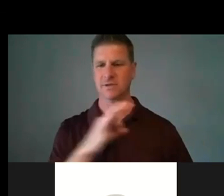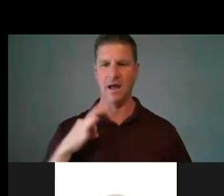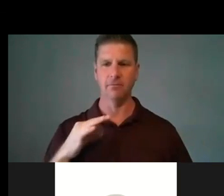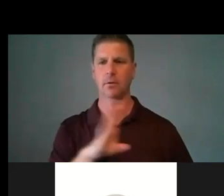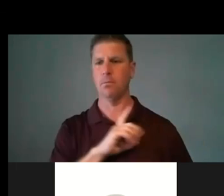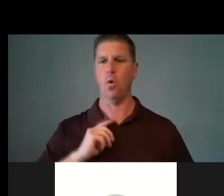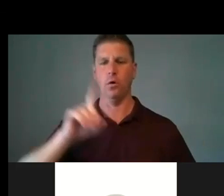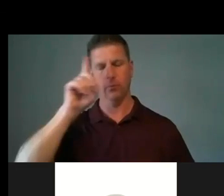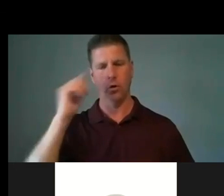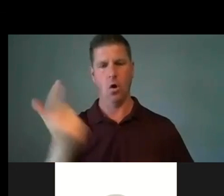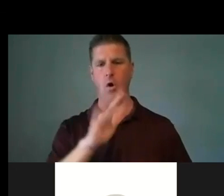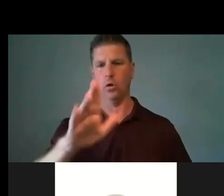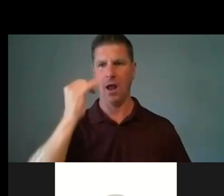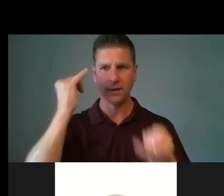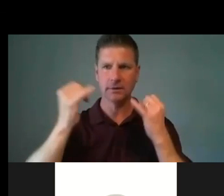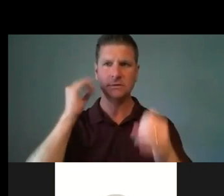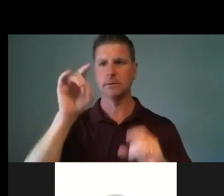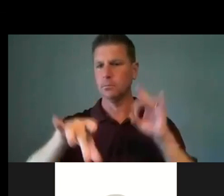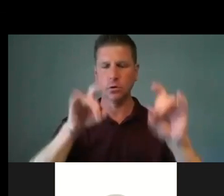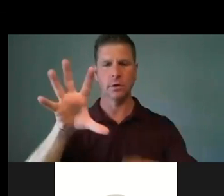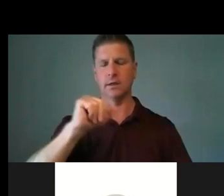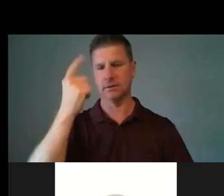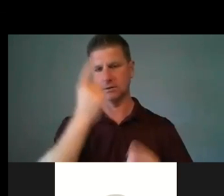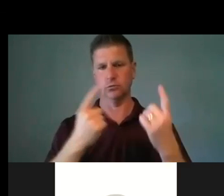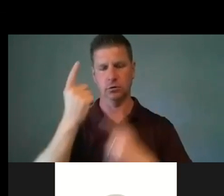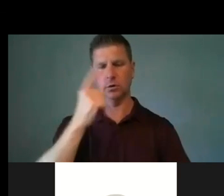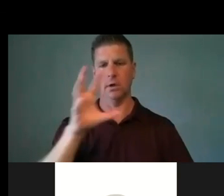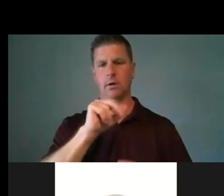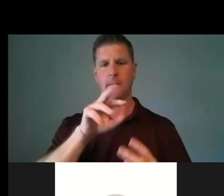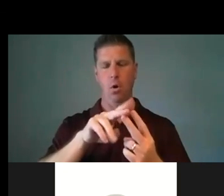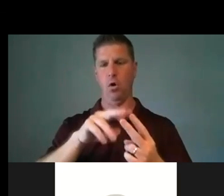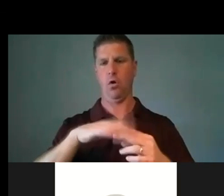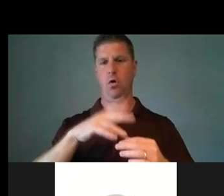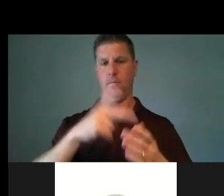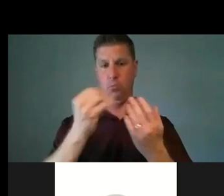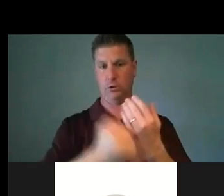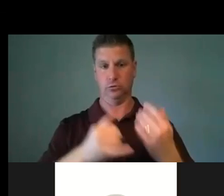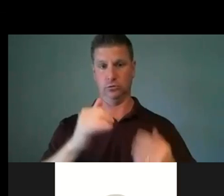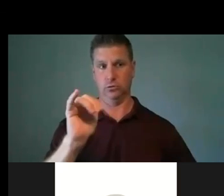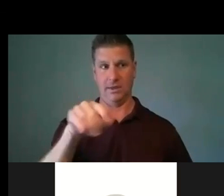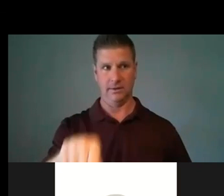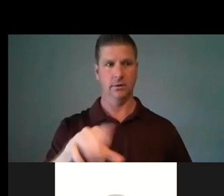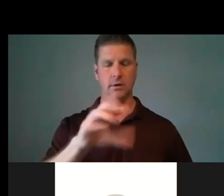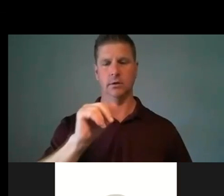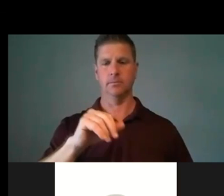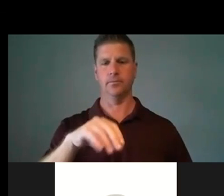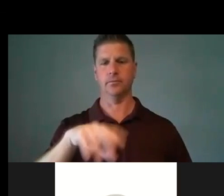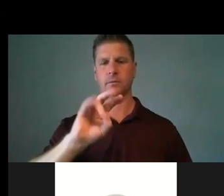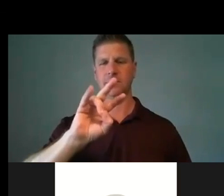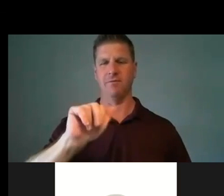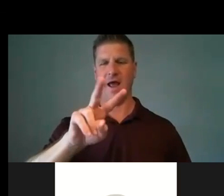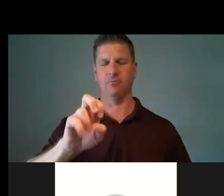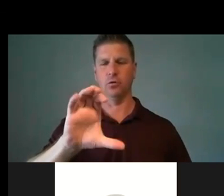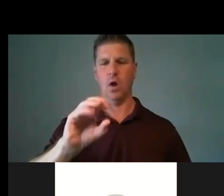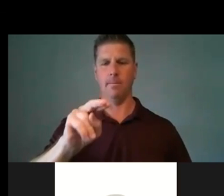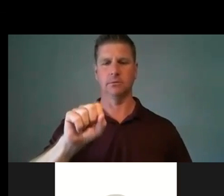all of their input and consideration here, and in partnering on projects like this and Second Avenue Commons for